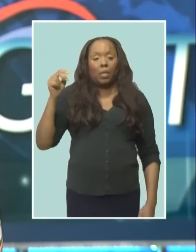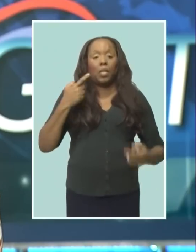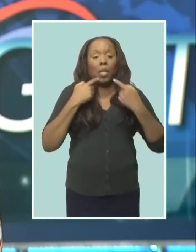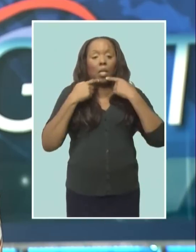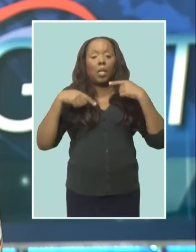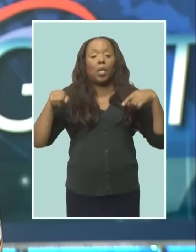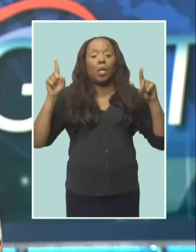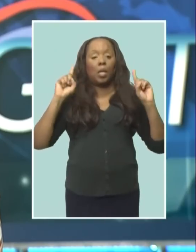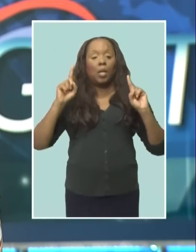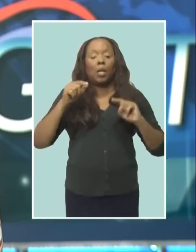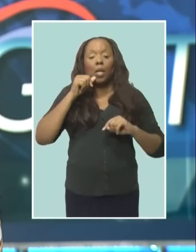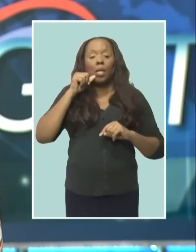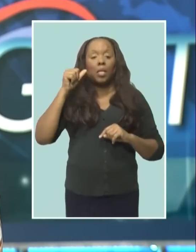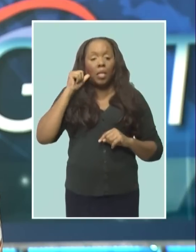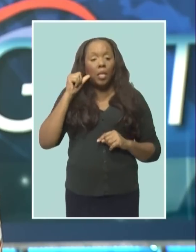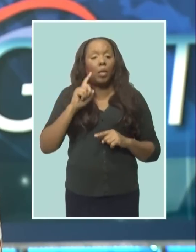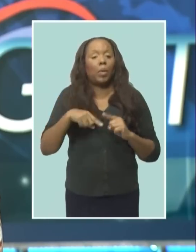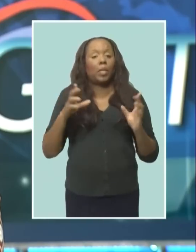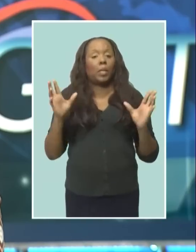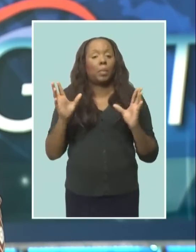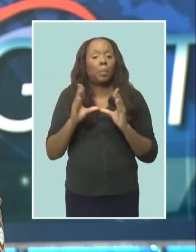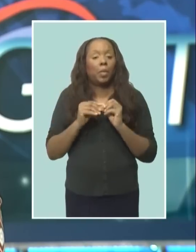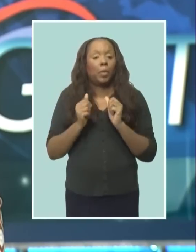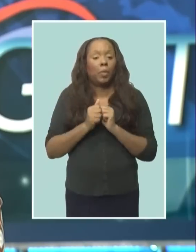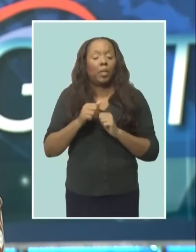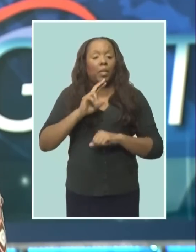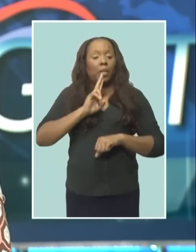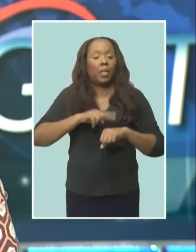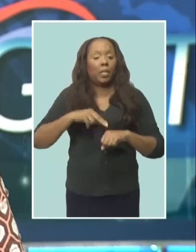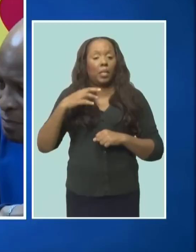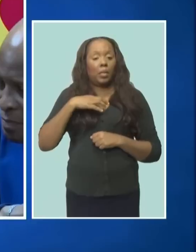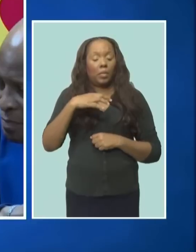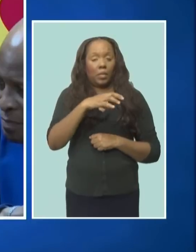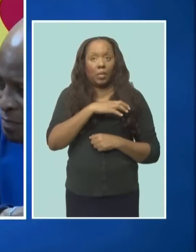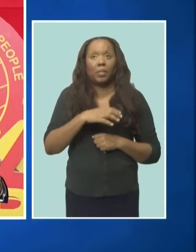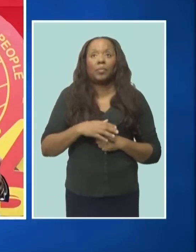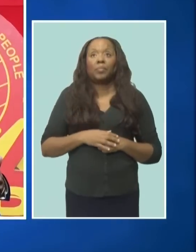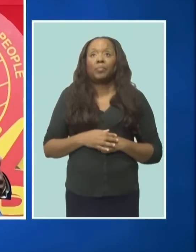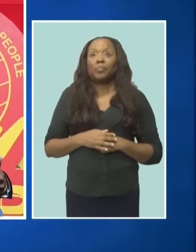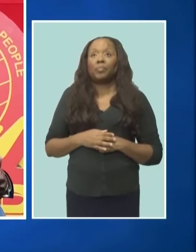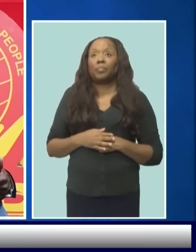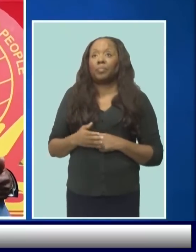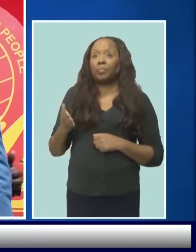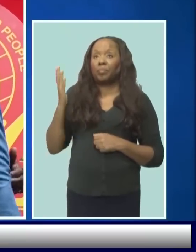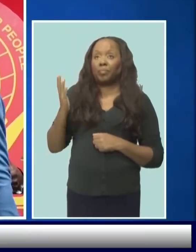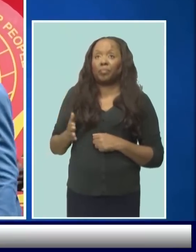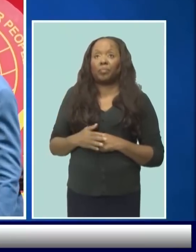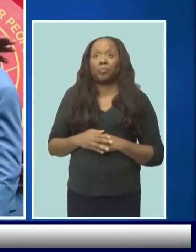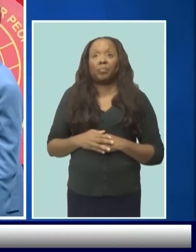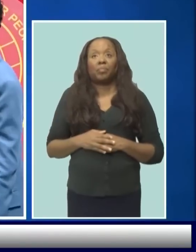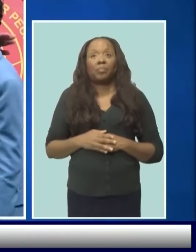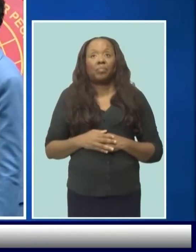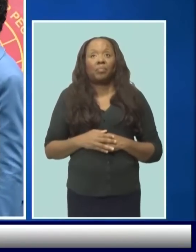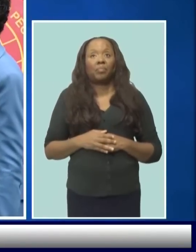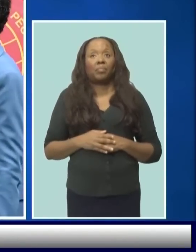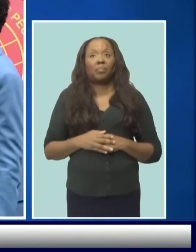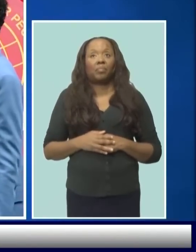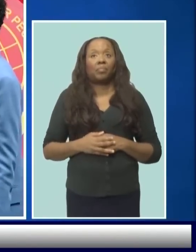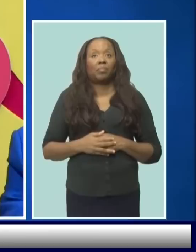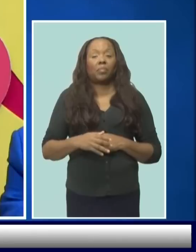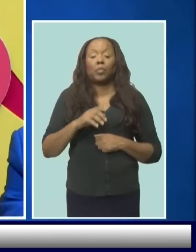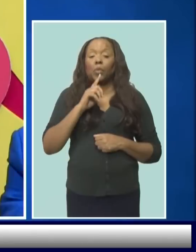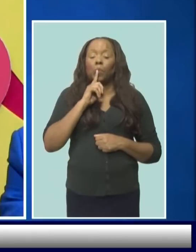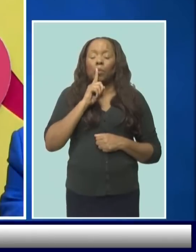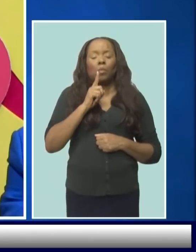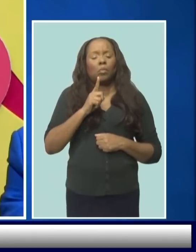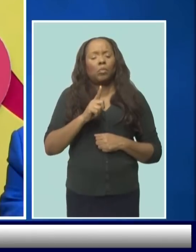party's headquarters following a meeting of the National Council. It is therefore a great deal of pride